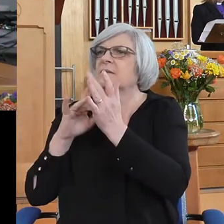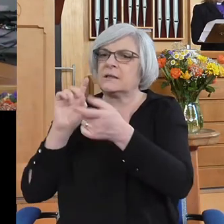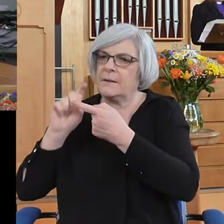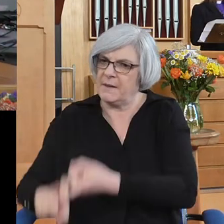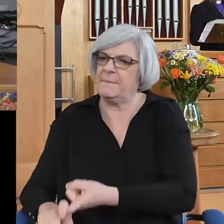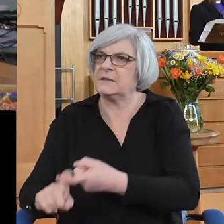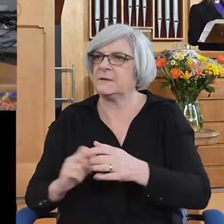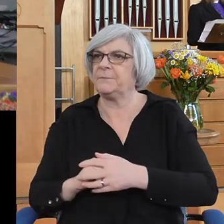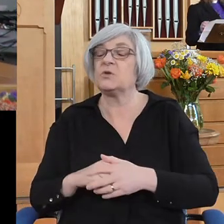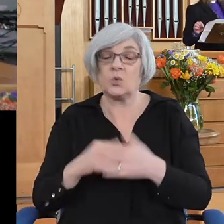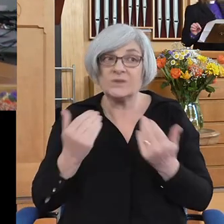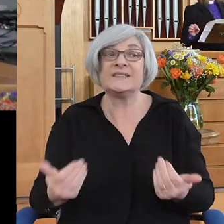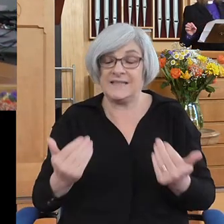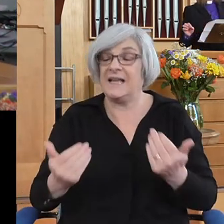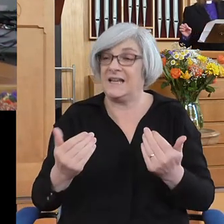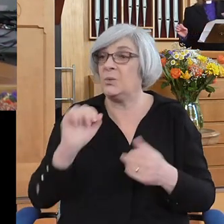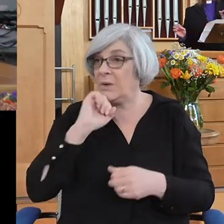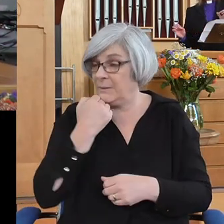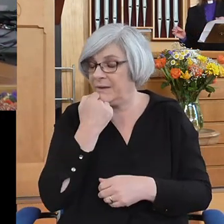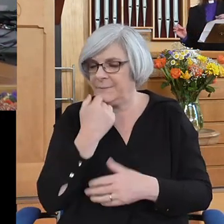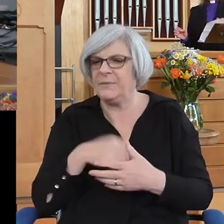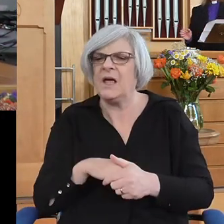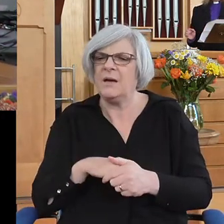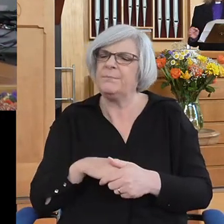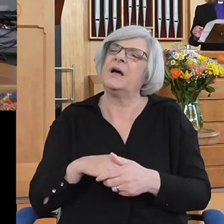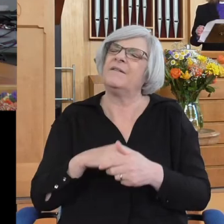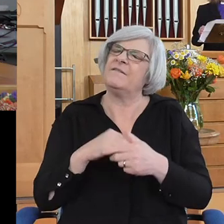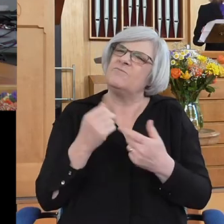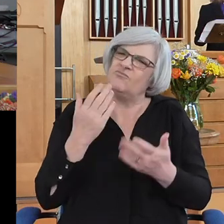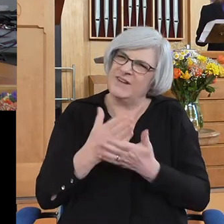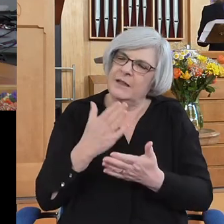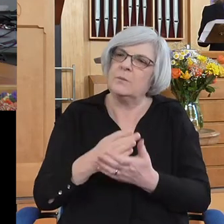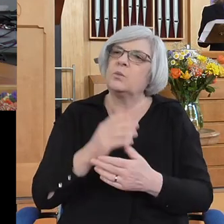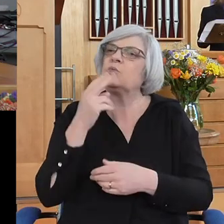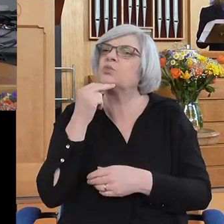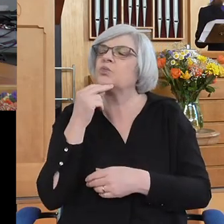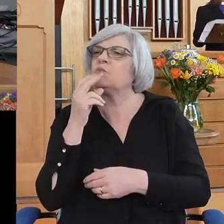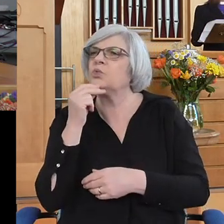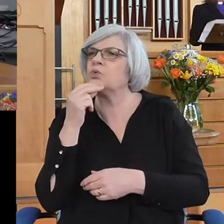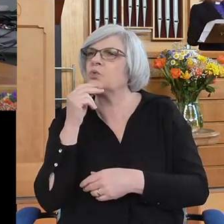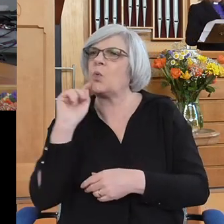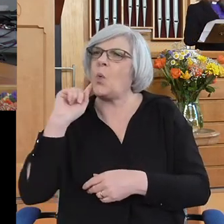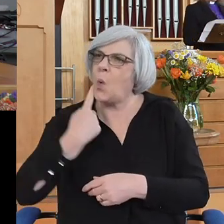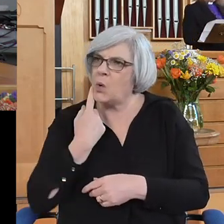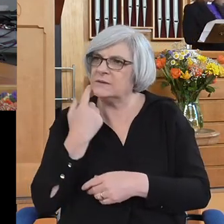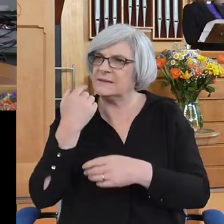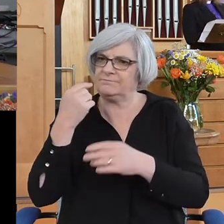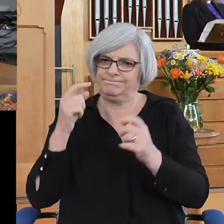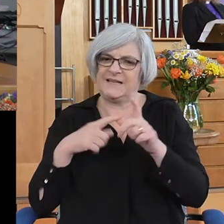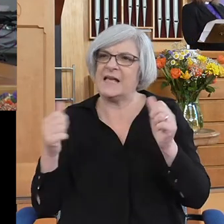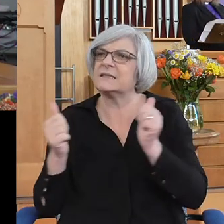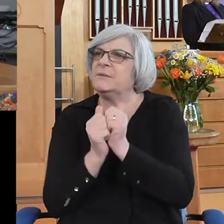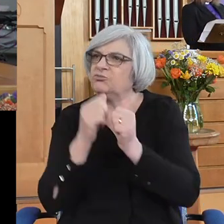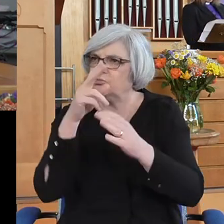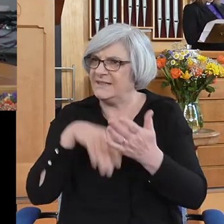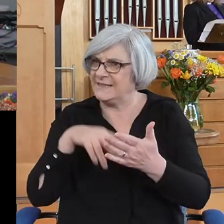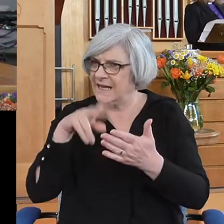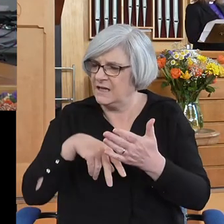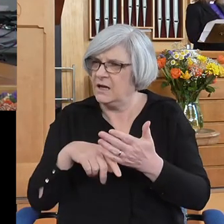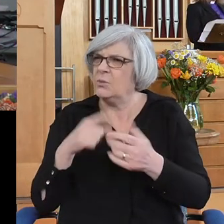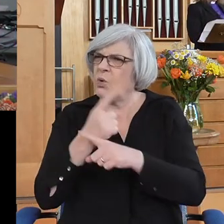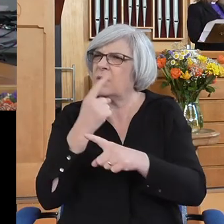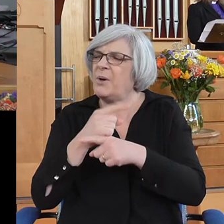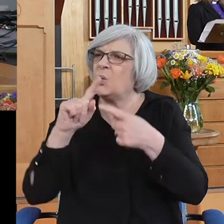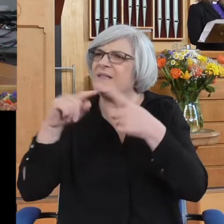today, although for the main part we're going to use the Old Testament reading, which is where we'll read about Ezekiel's vision